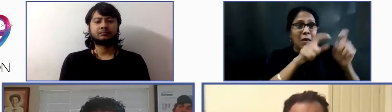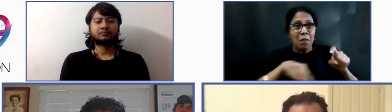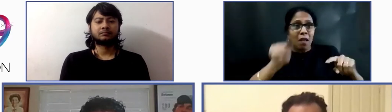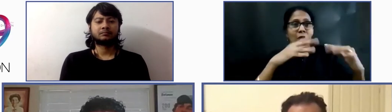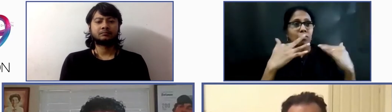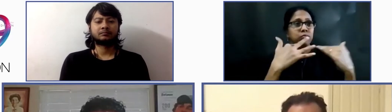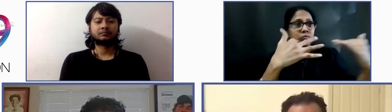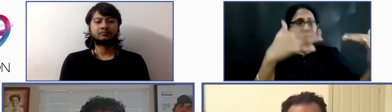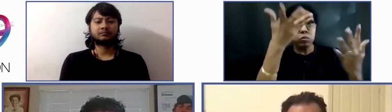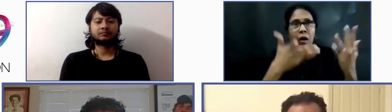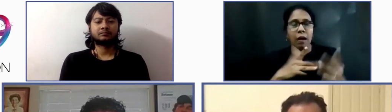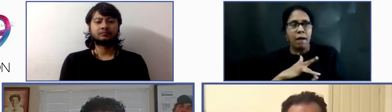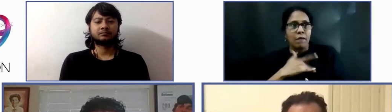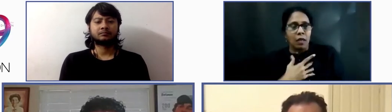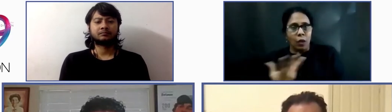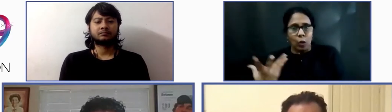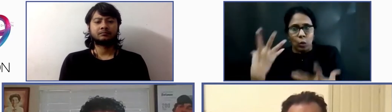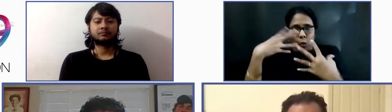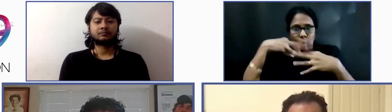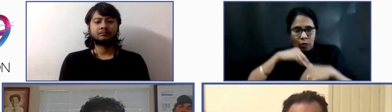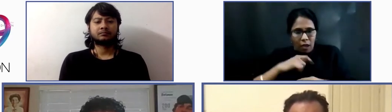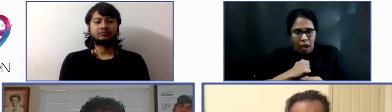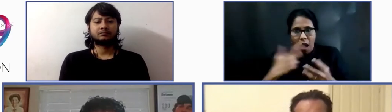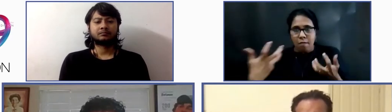from inside them.